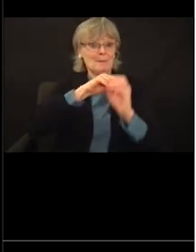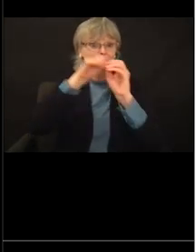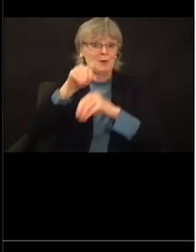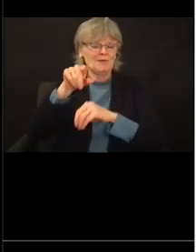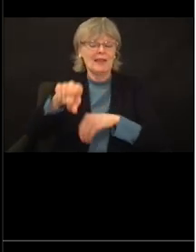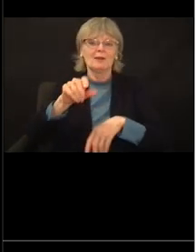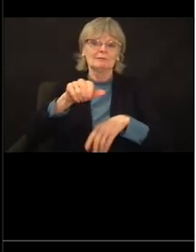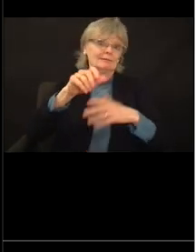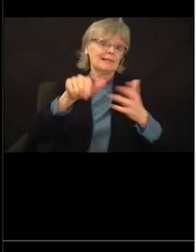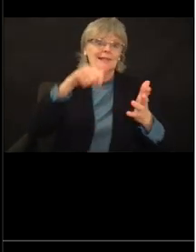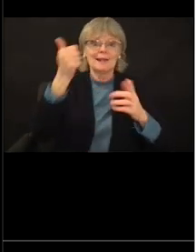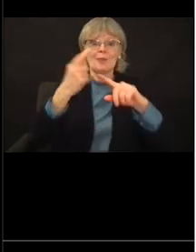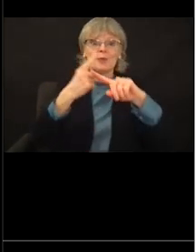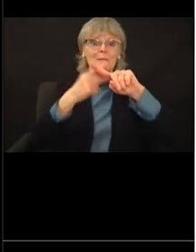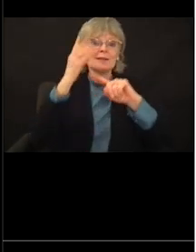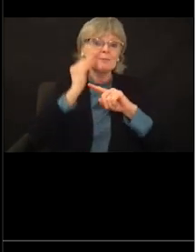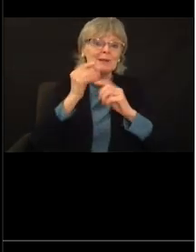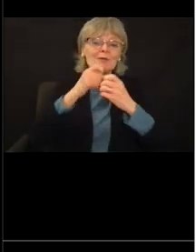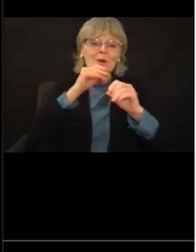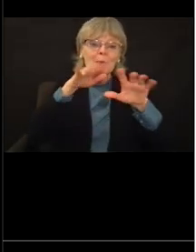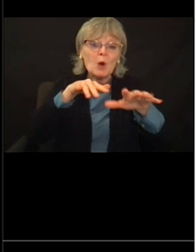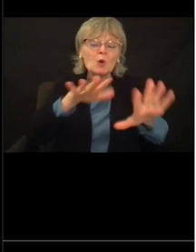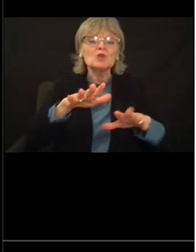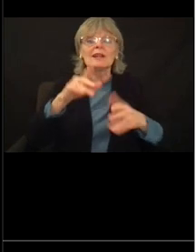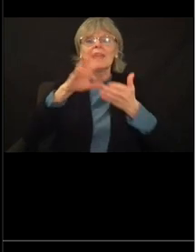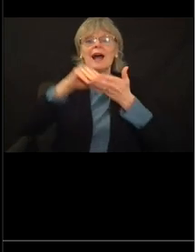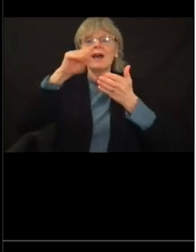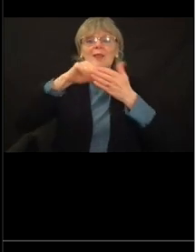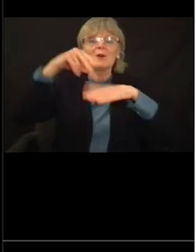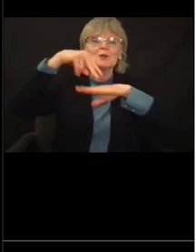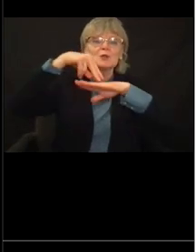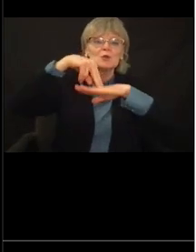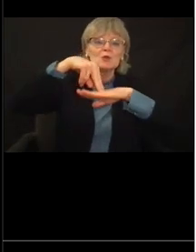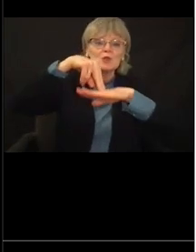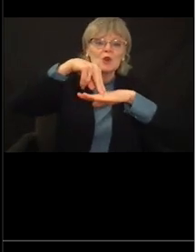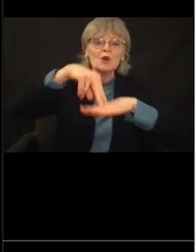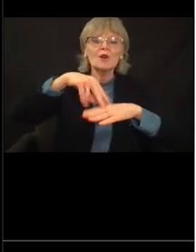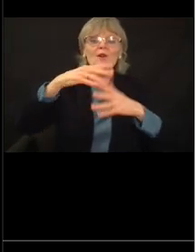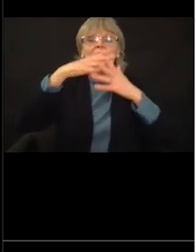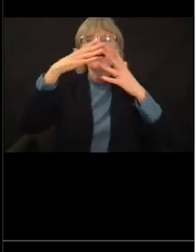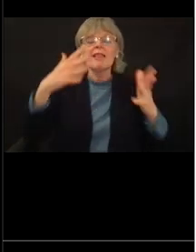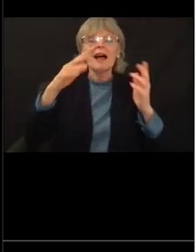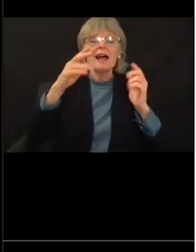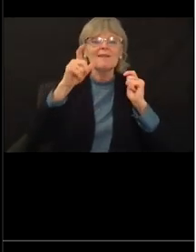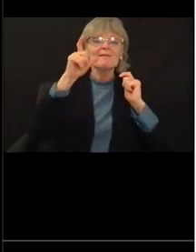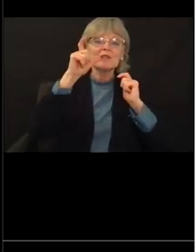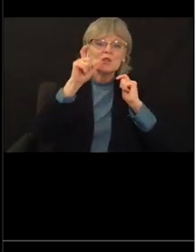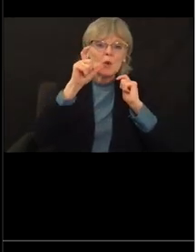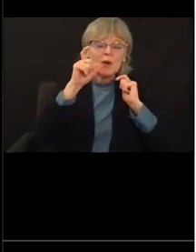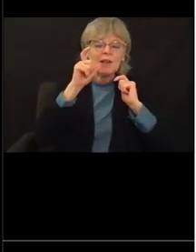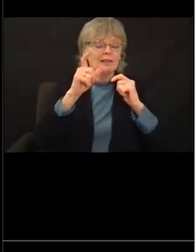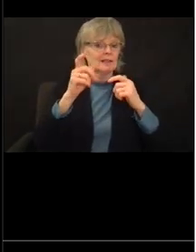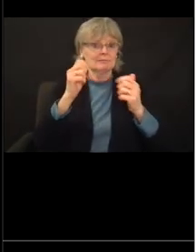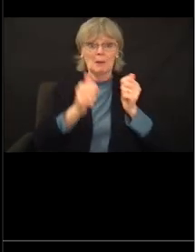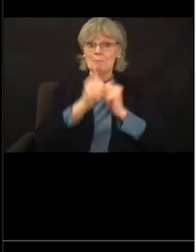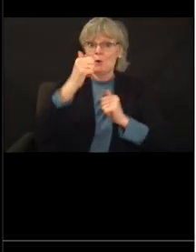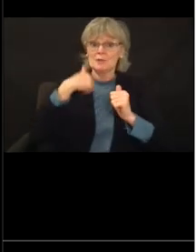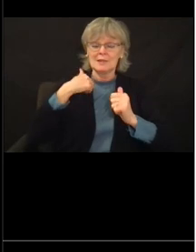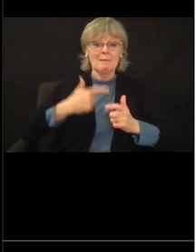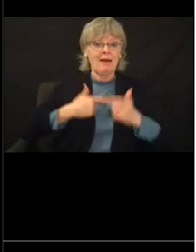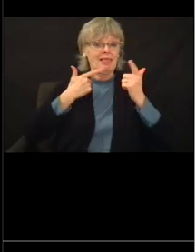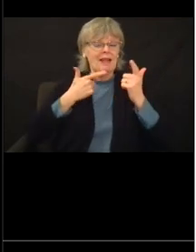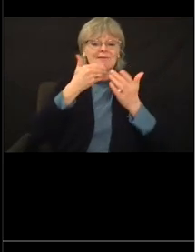And then, you know, I learned to surf, and we did a lot of snorkeling, and I've just spent most of my life around the